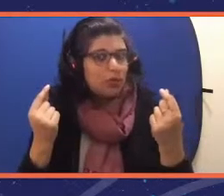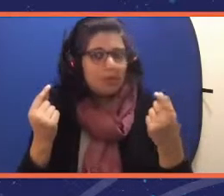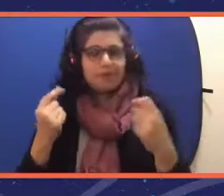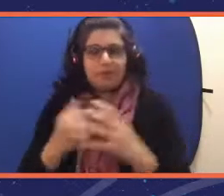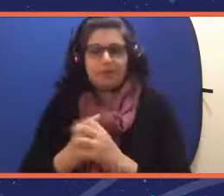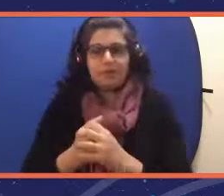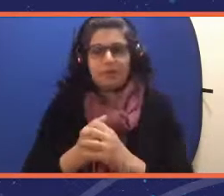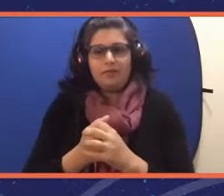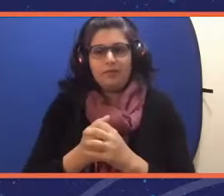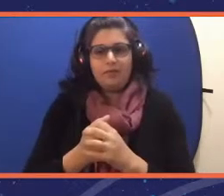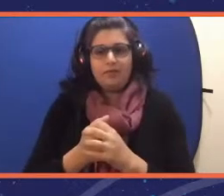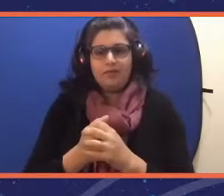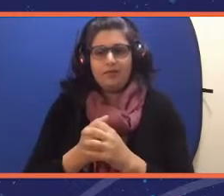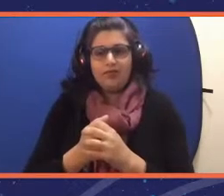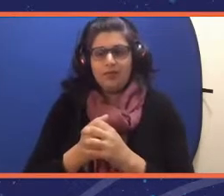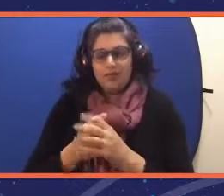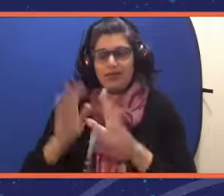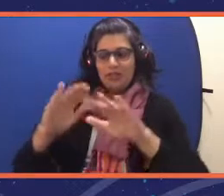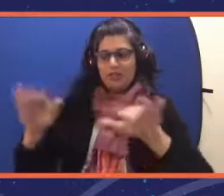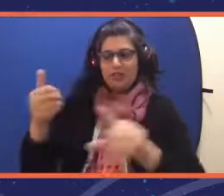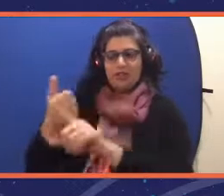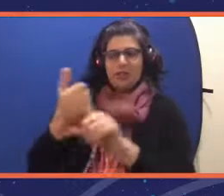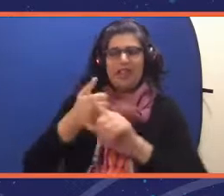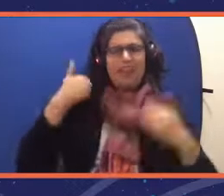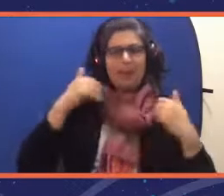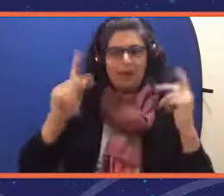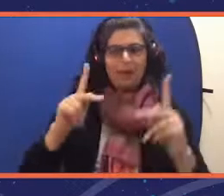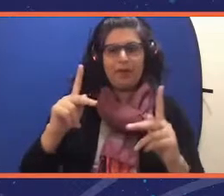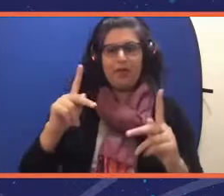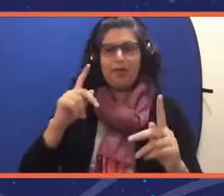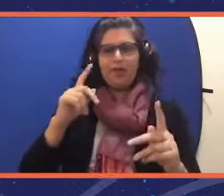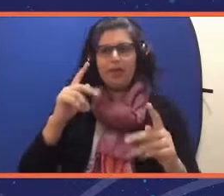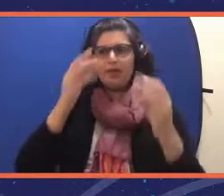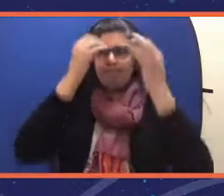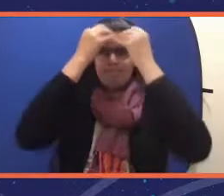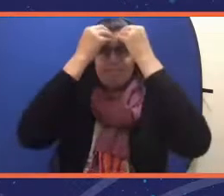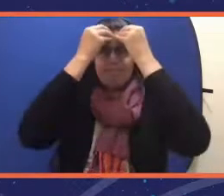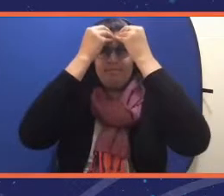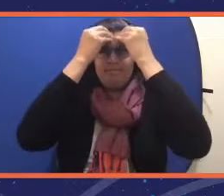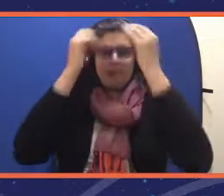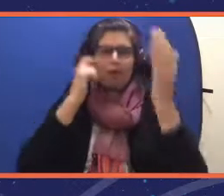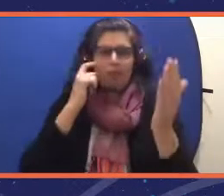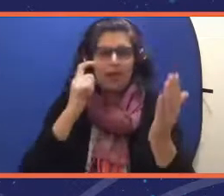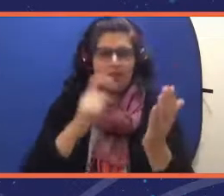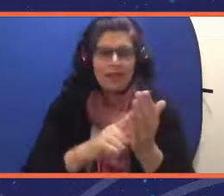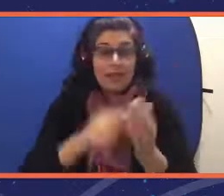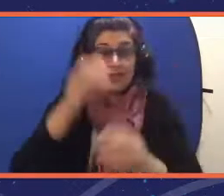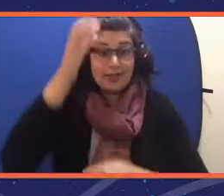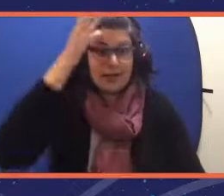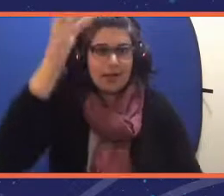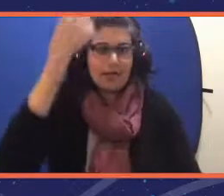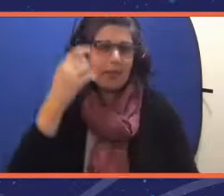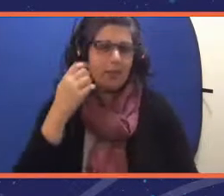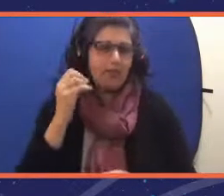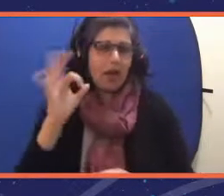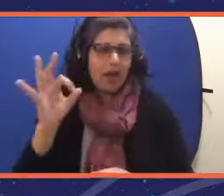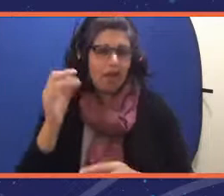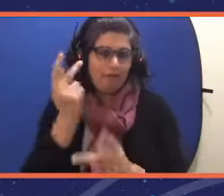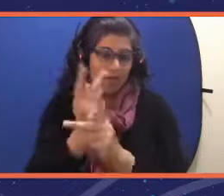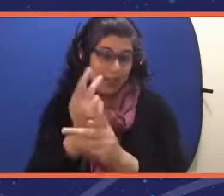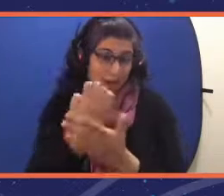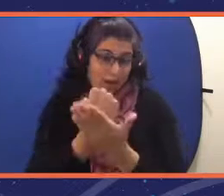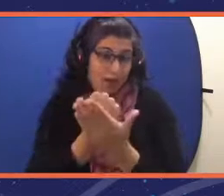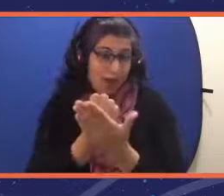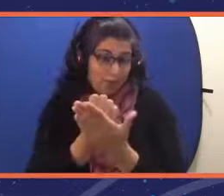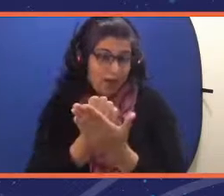plant seeds within children and our young people to recognize the spaces and the concepts of the care economy. The book,